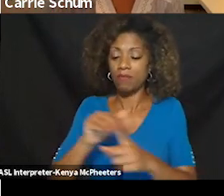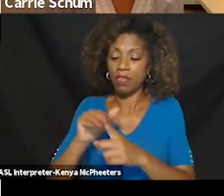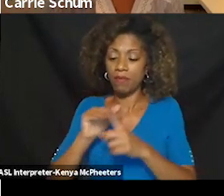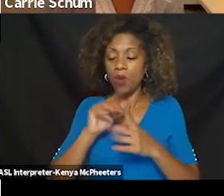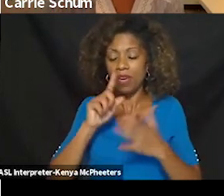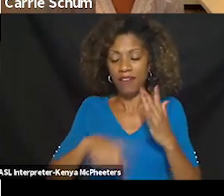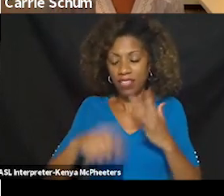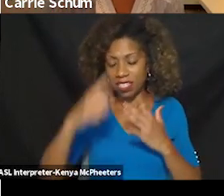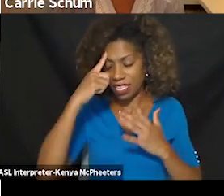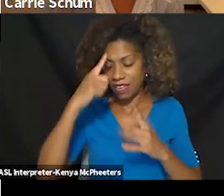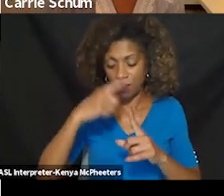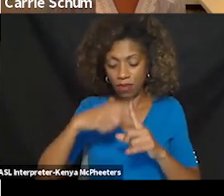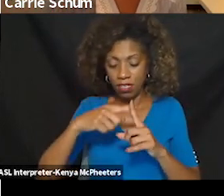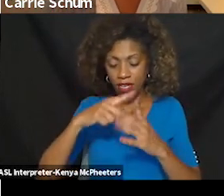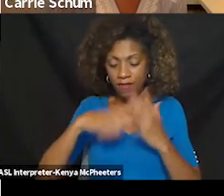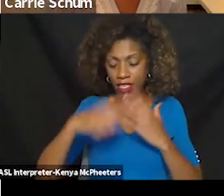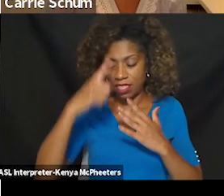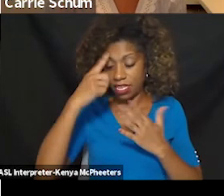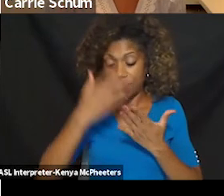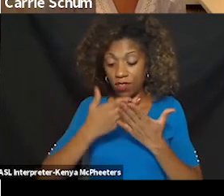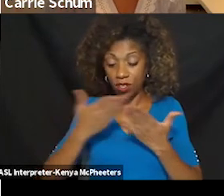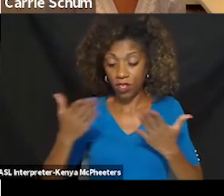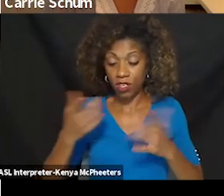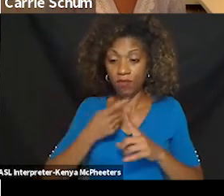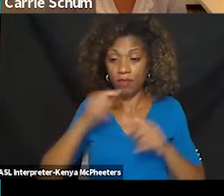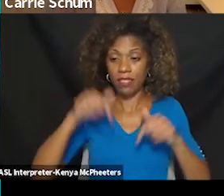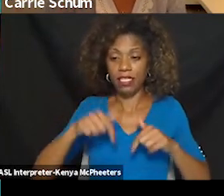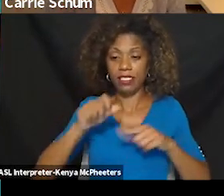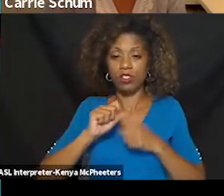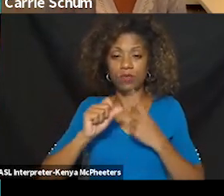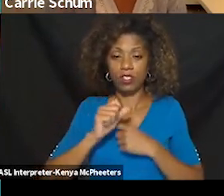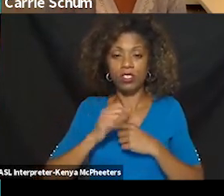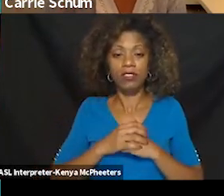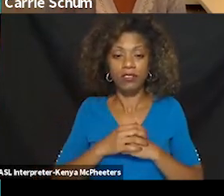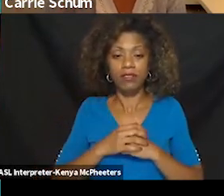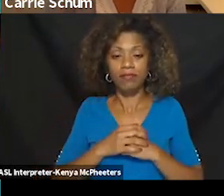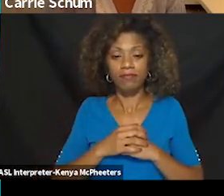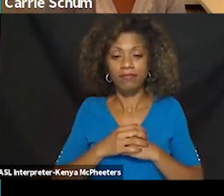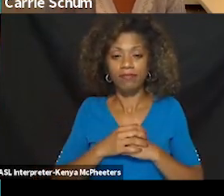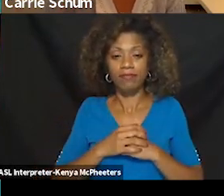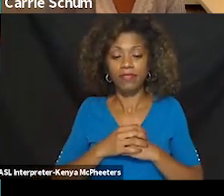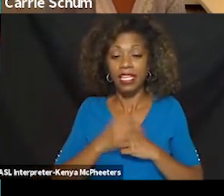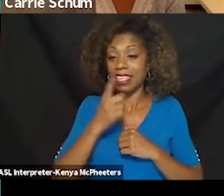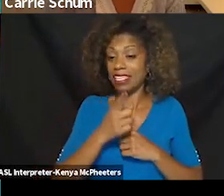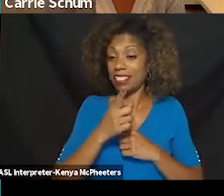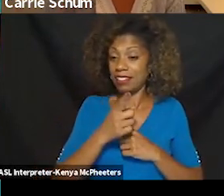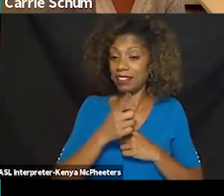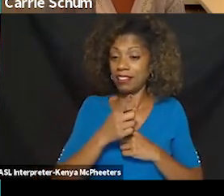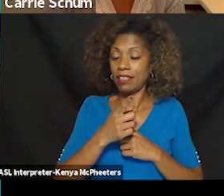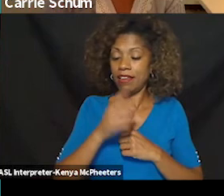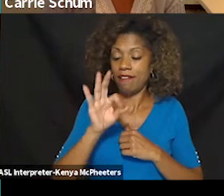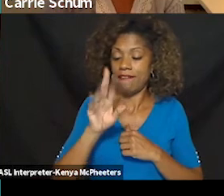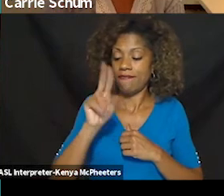them to get this done. And then two last things, which we call fun facts. This is an example of us filling a gap